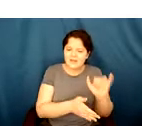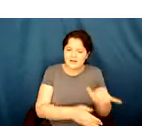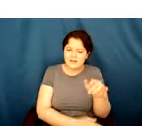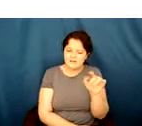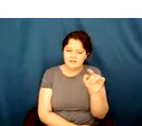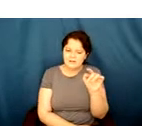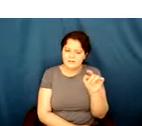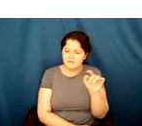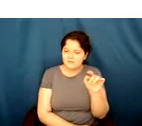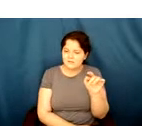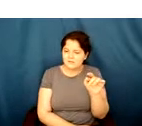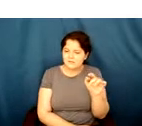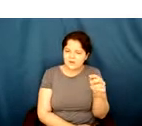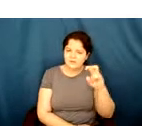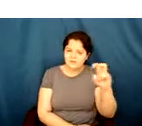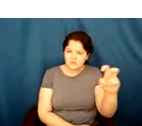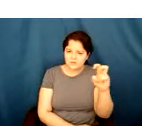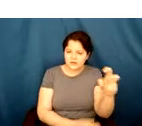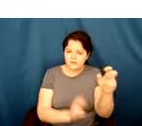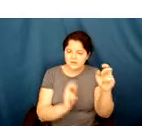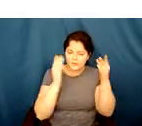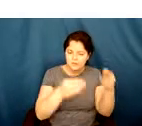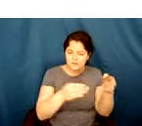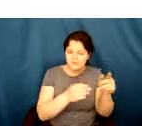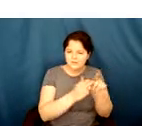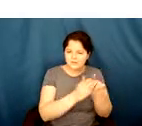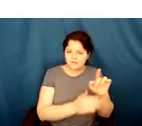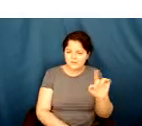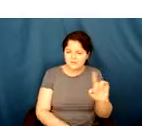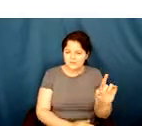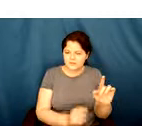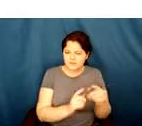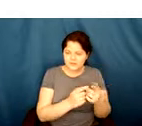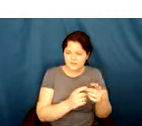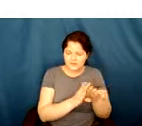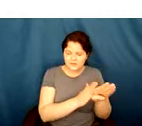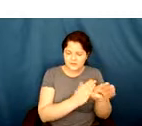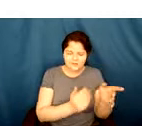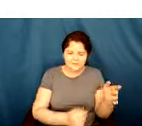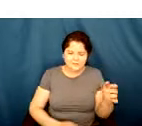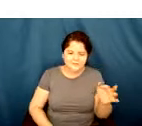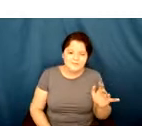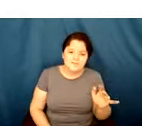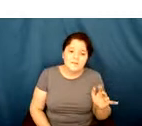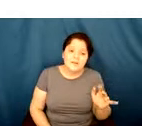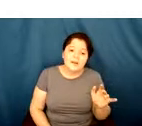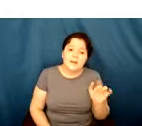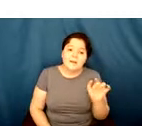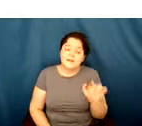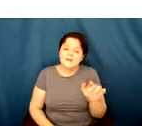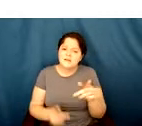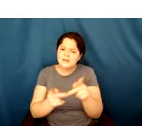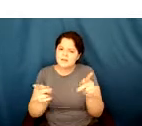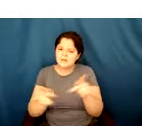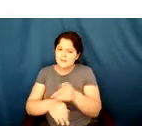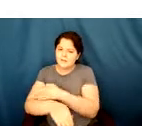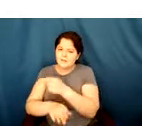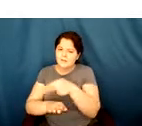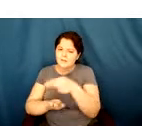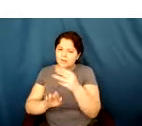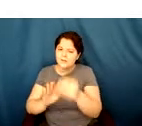development on our property. Next slide, please. So the Station Improvement Program, as David mentioned, is